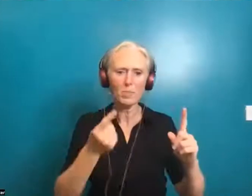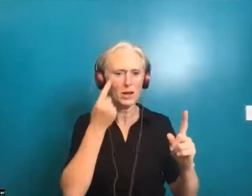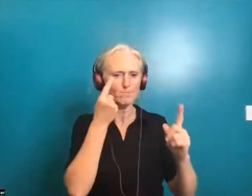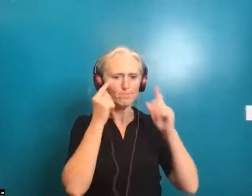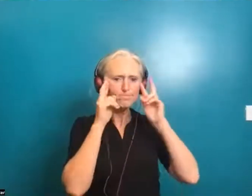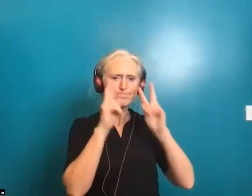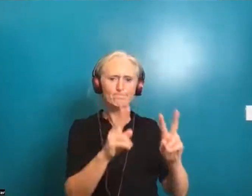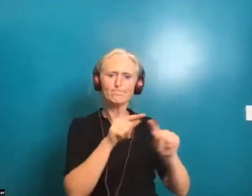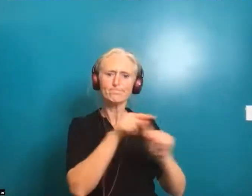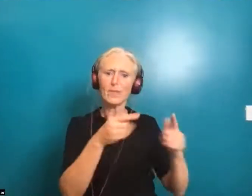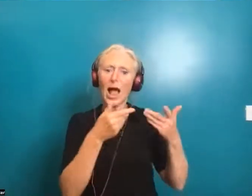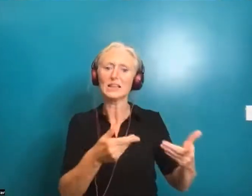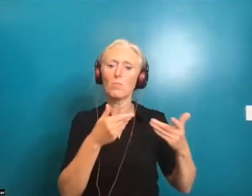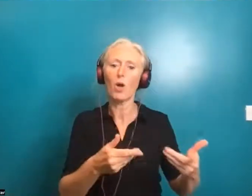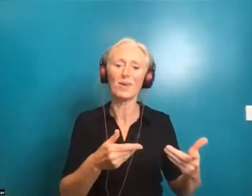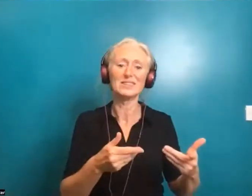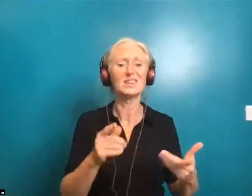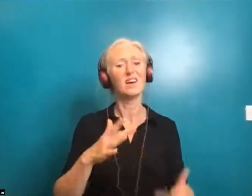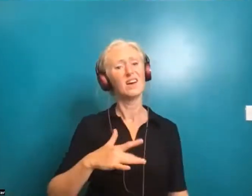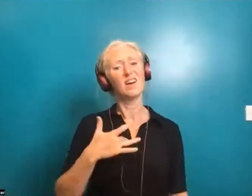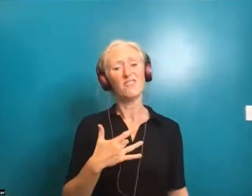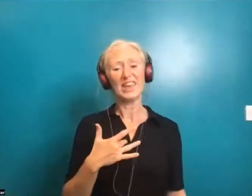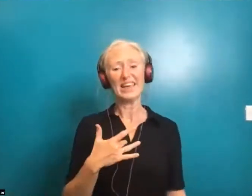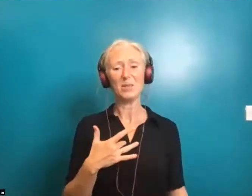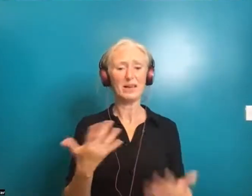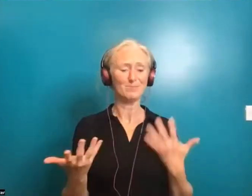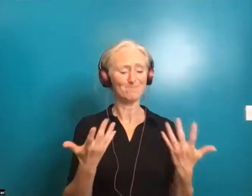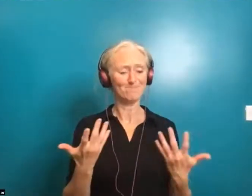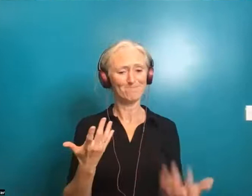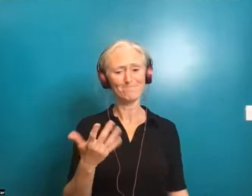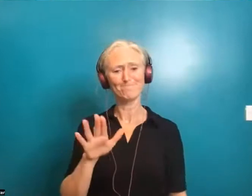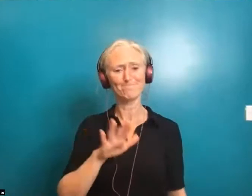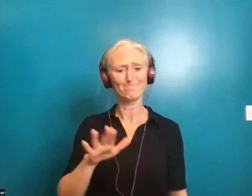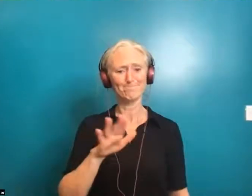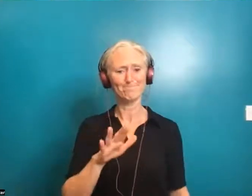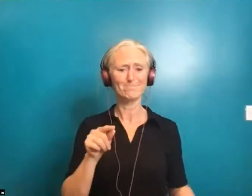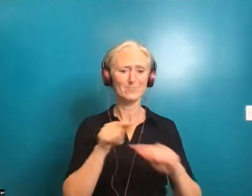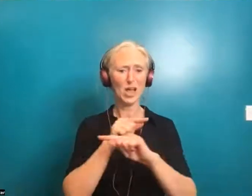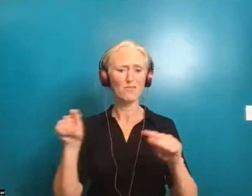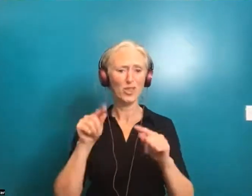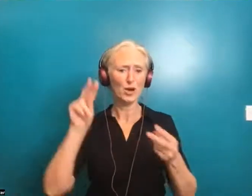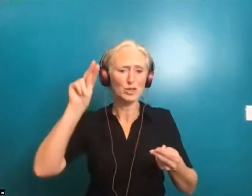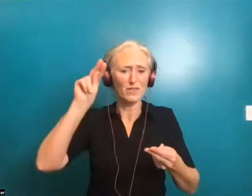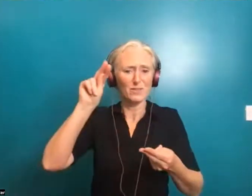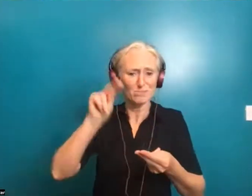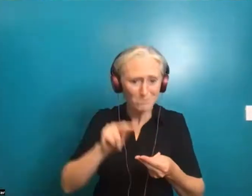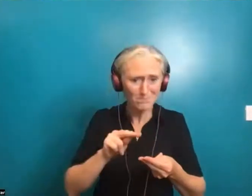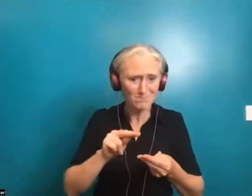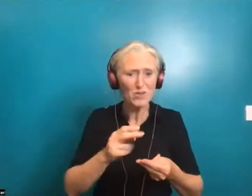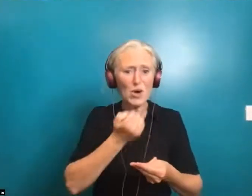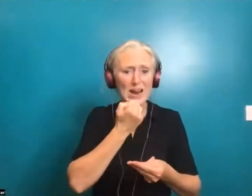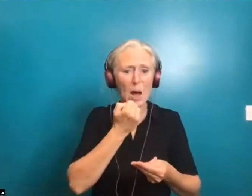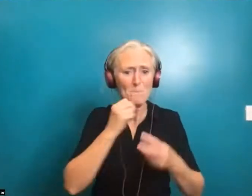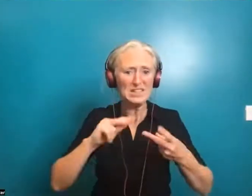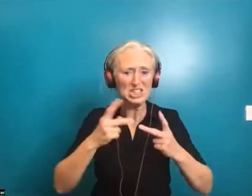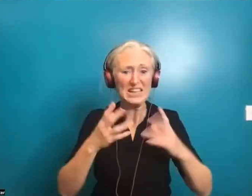In a way, I feel sorry for some of the smaller, less prominent genes that really people are